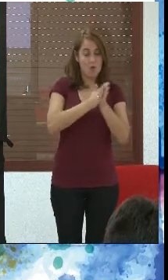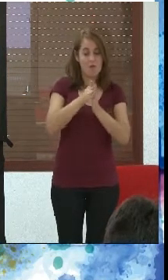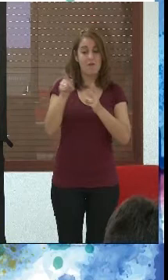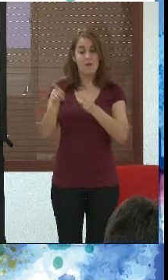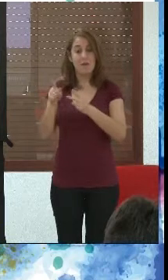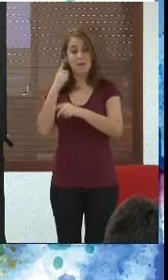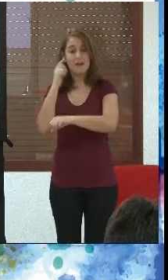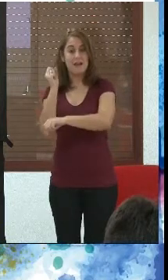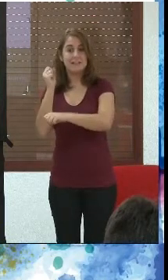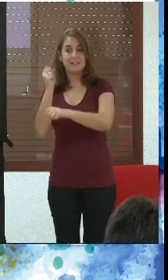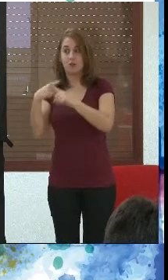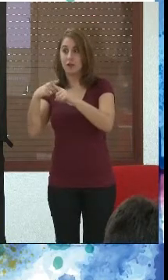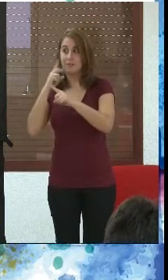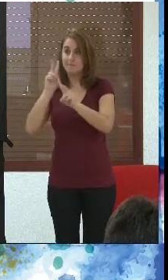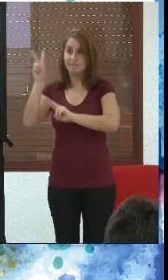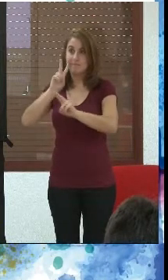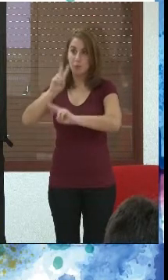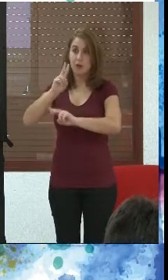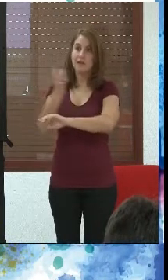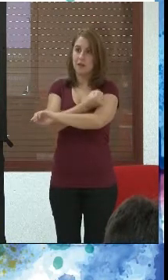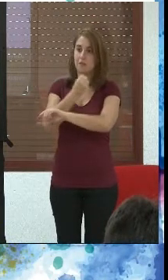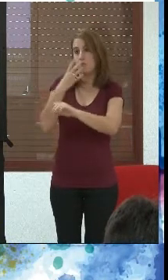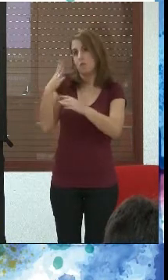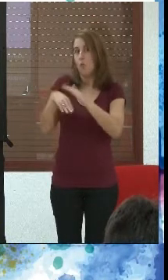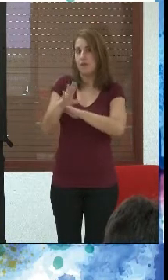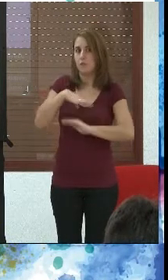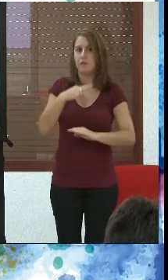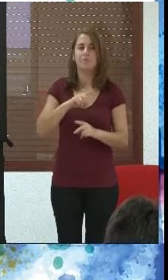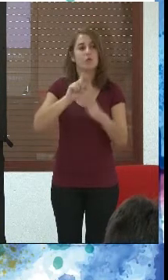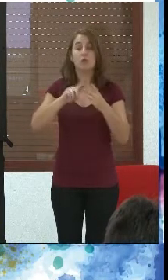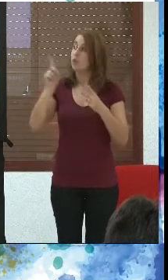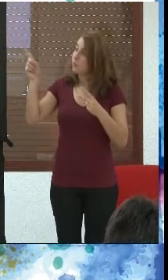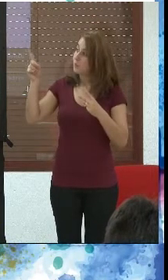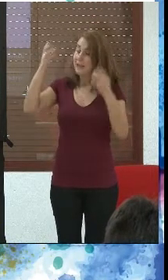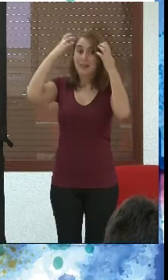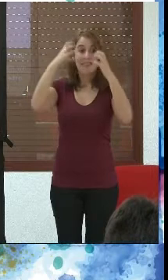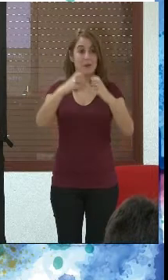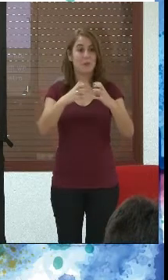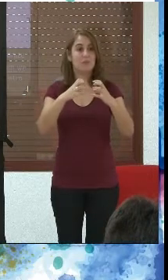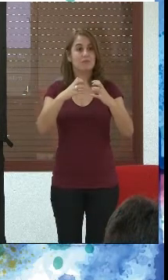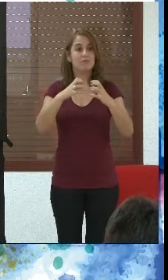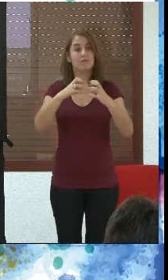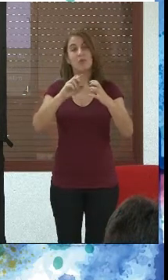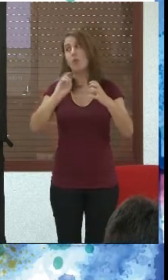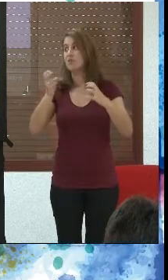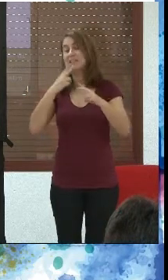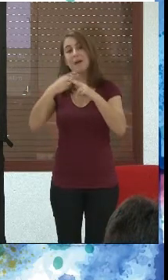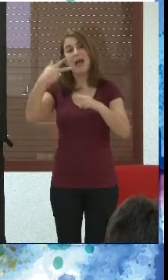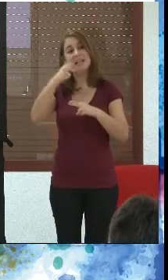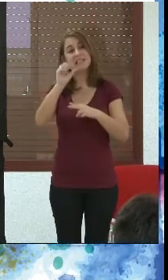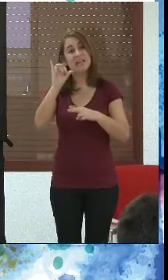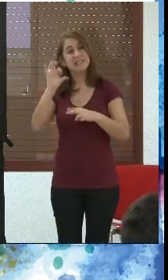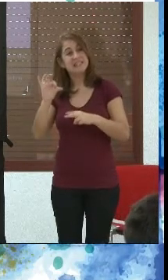on the one hand and the recording of the signals. We have a controller, which is the brain of this PSI, and a